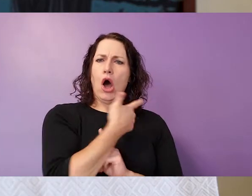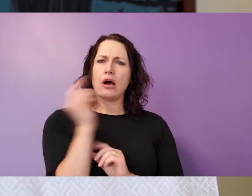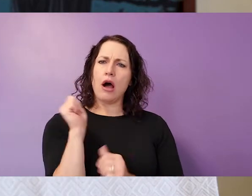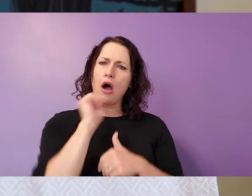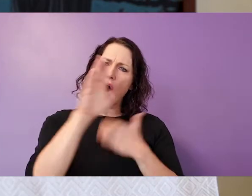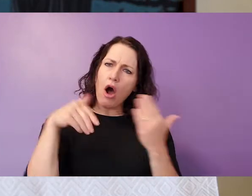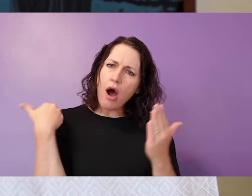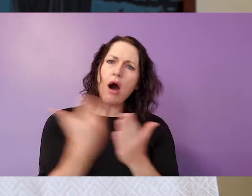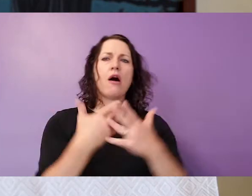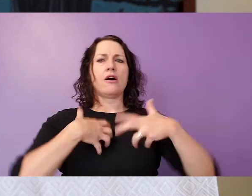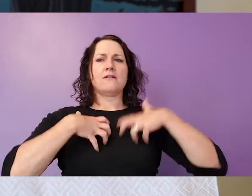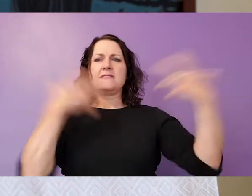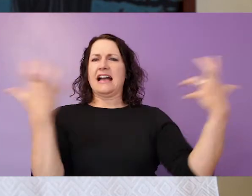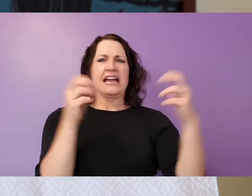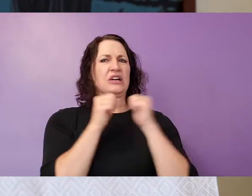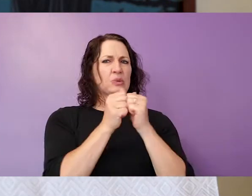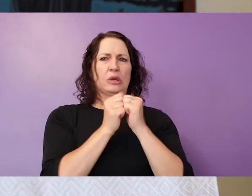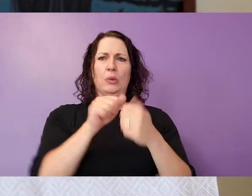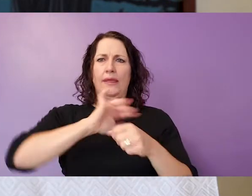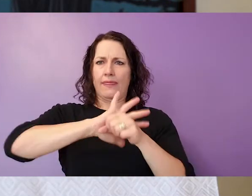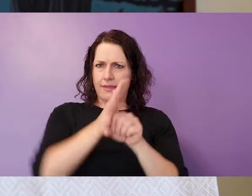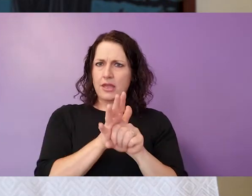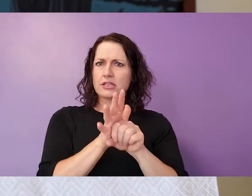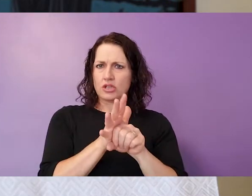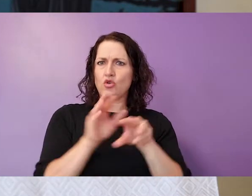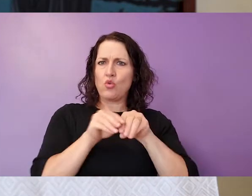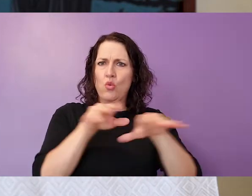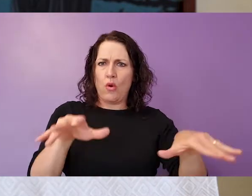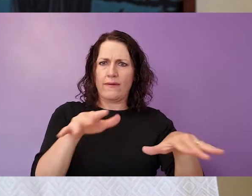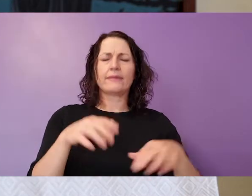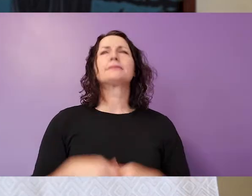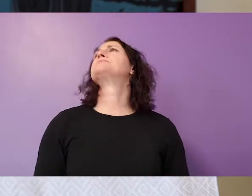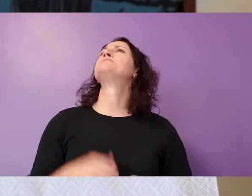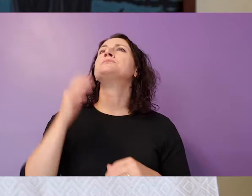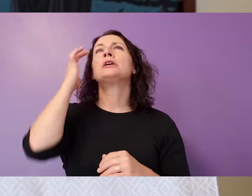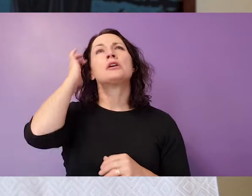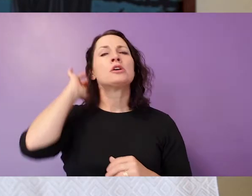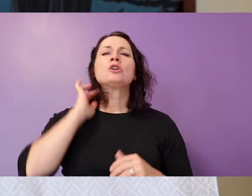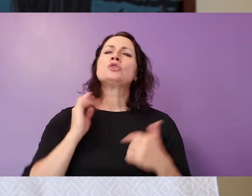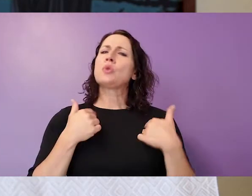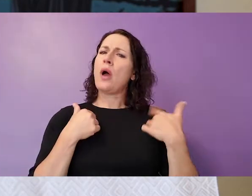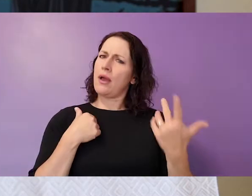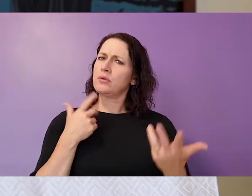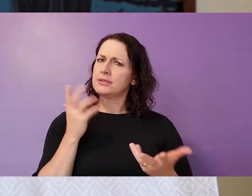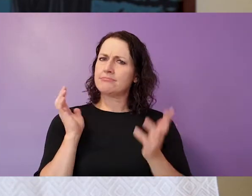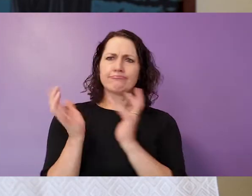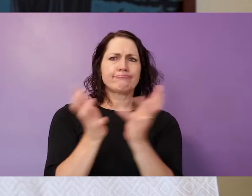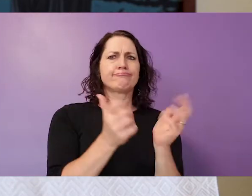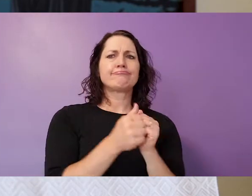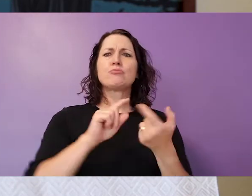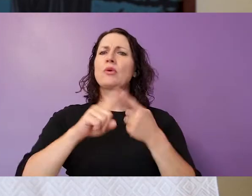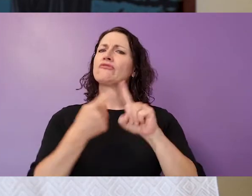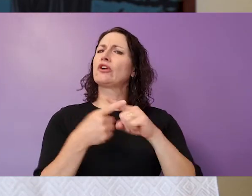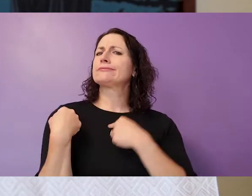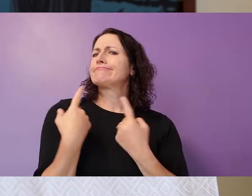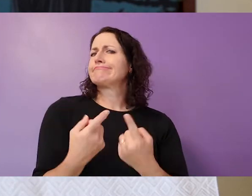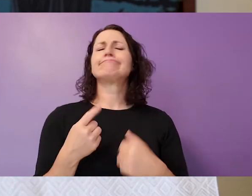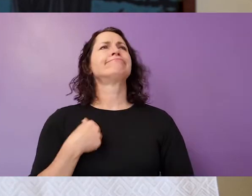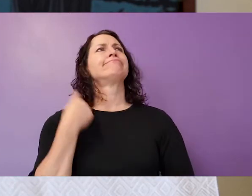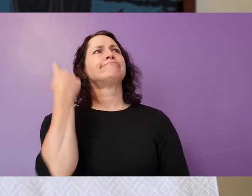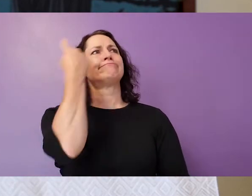I was visiting some friends the other day, and I realized after a couple of hours that